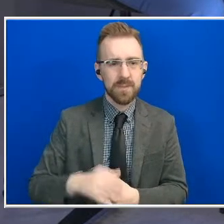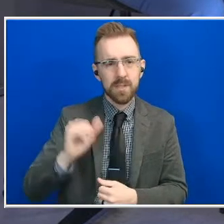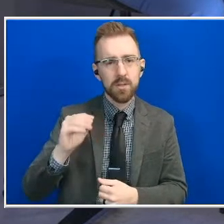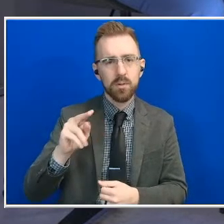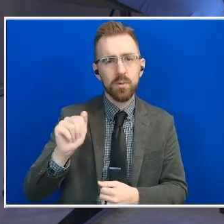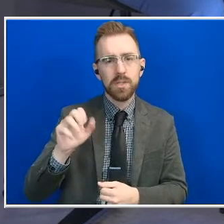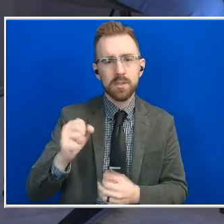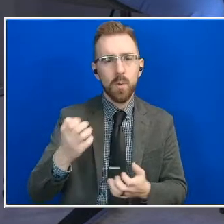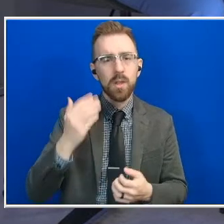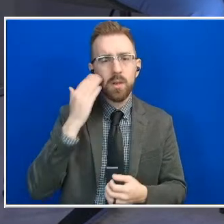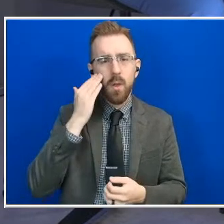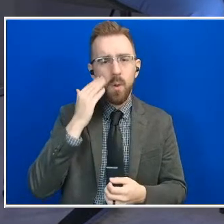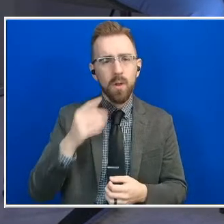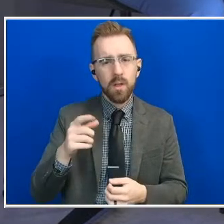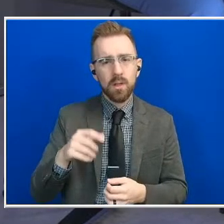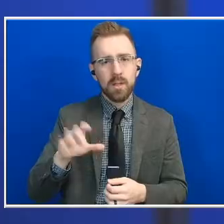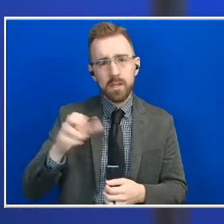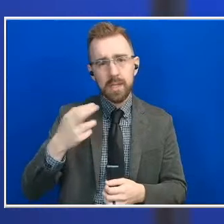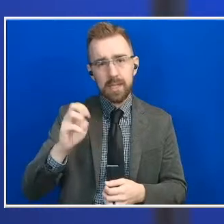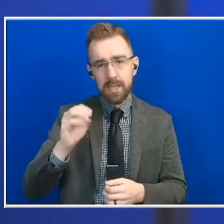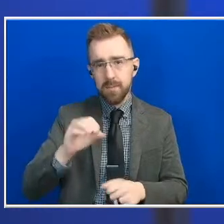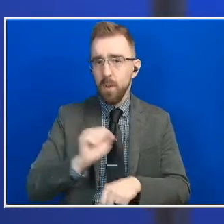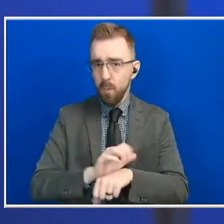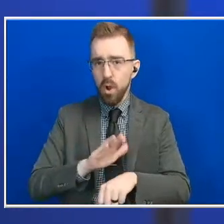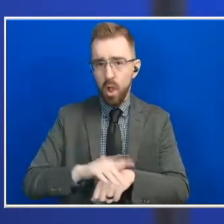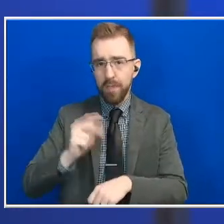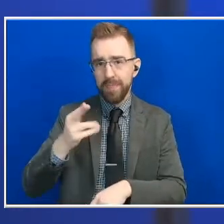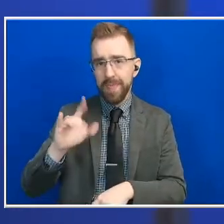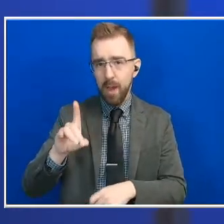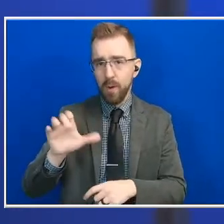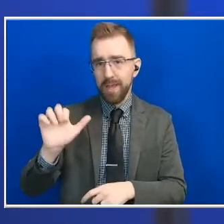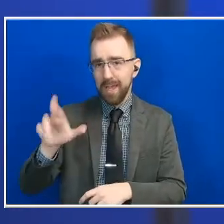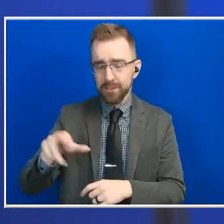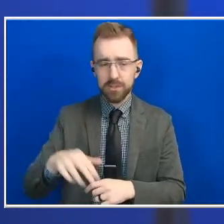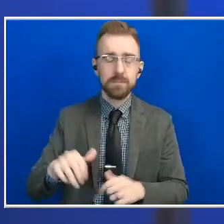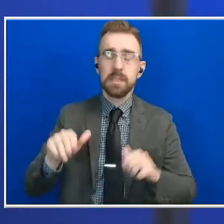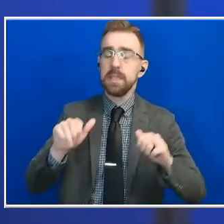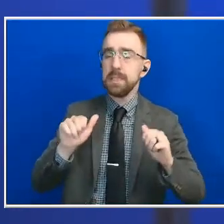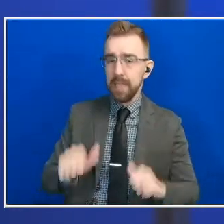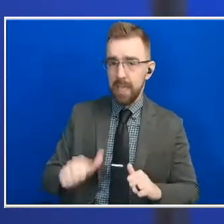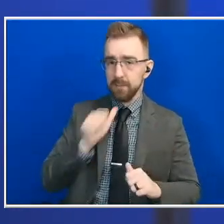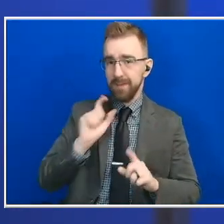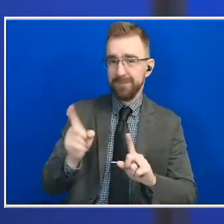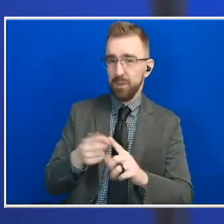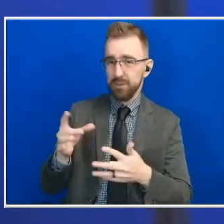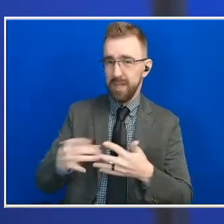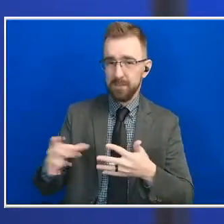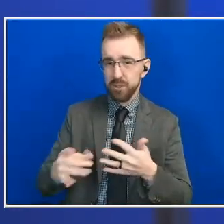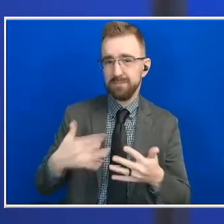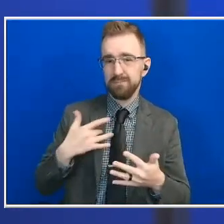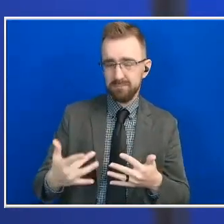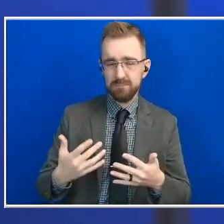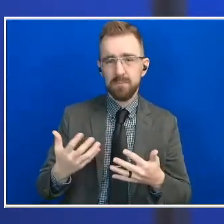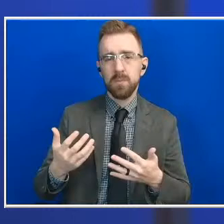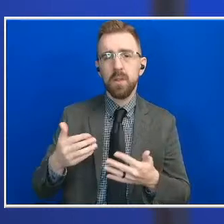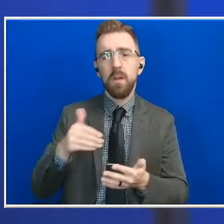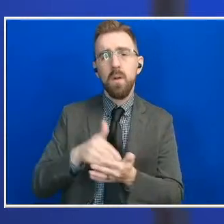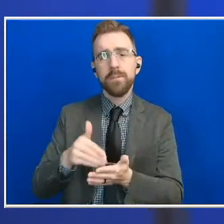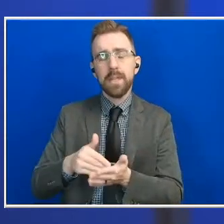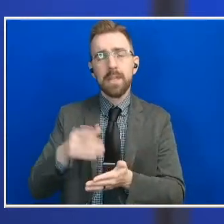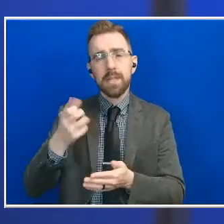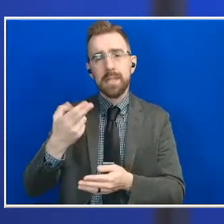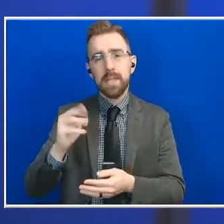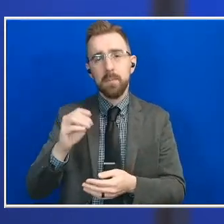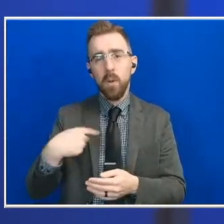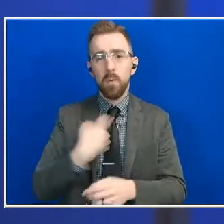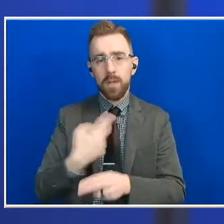on thyroid cancer? It can. It is typically not first line for thyroid cancer, and oftentimes the chemotherapy we're using in